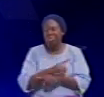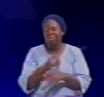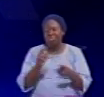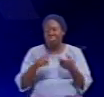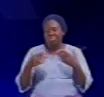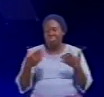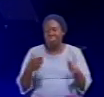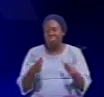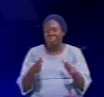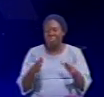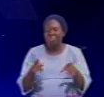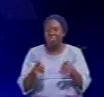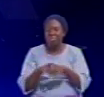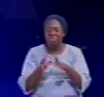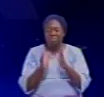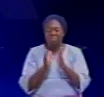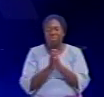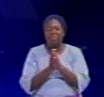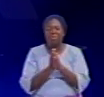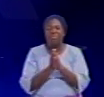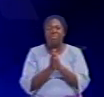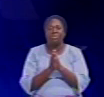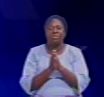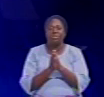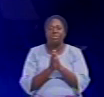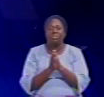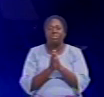And so we want to talk to the Lord.